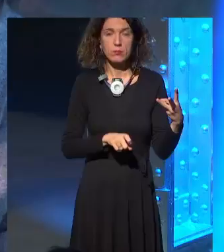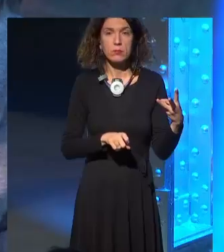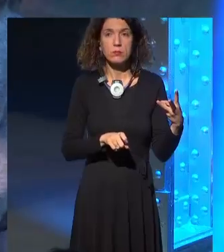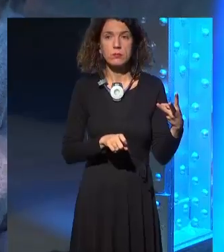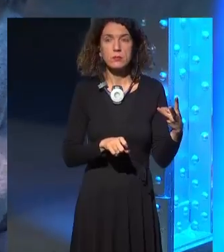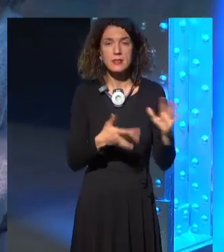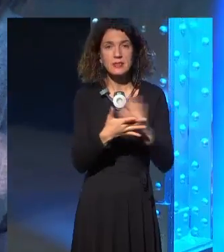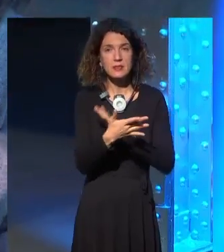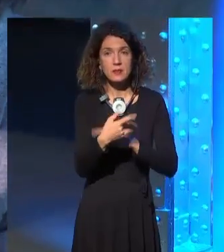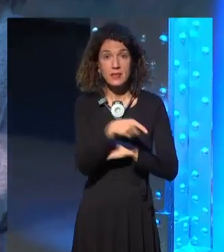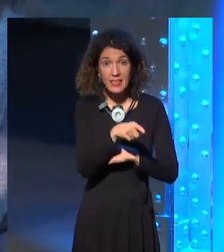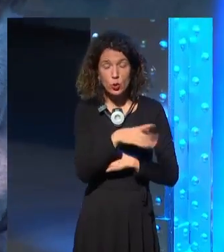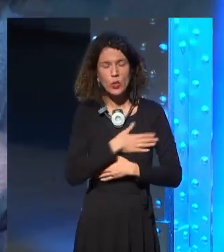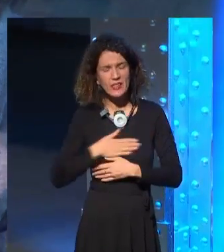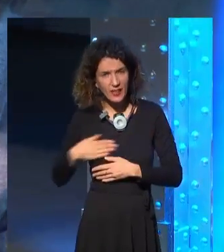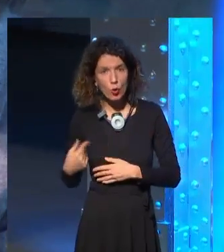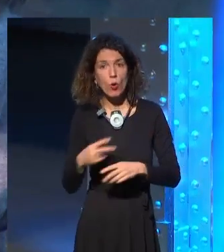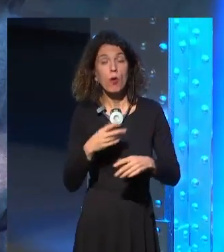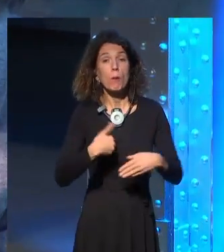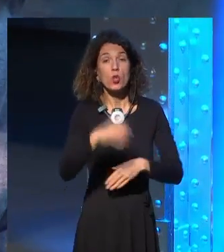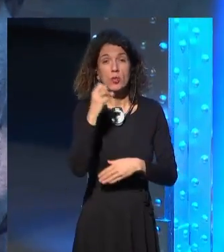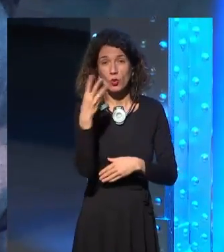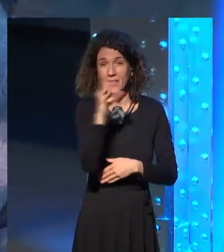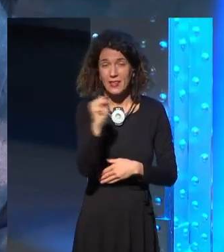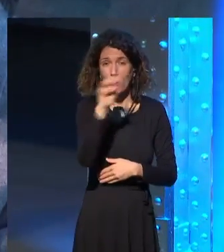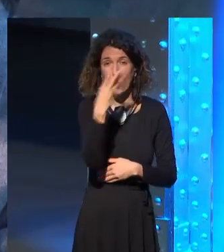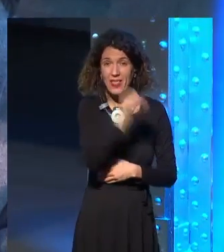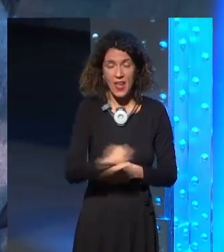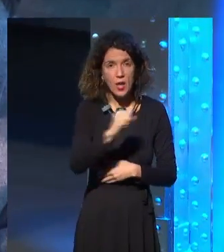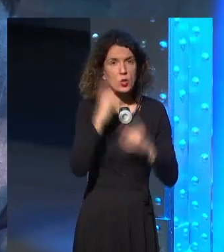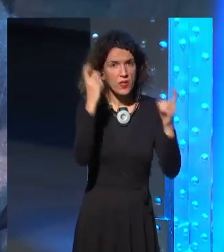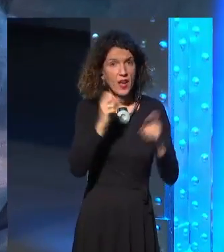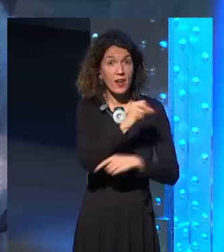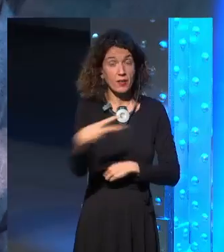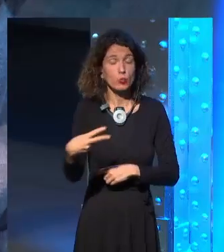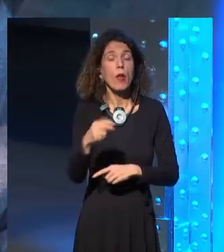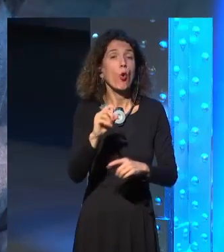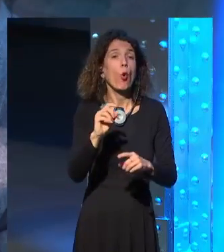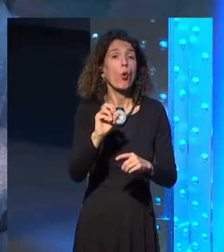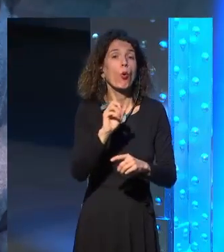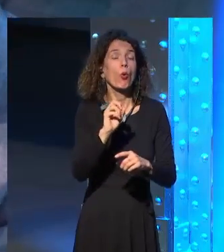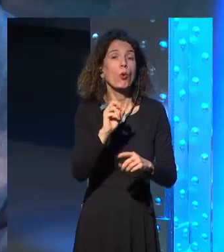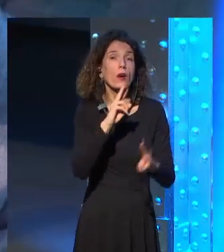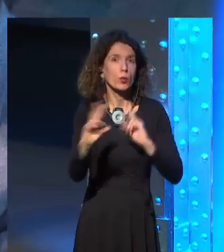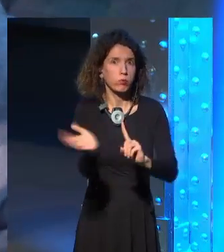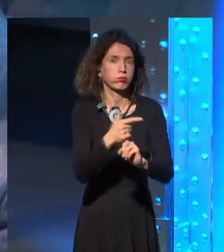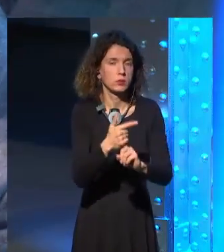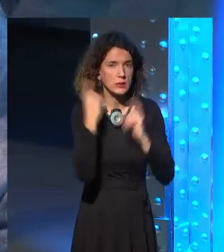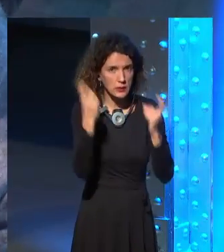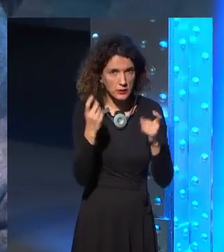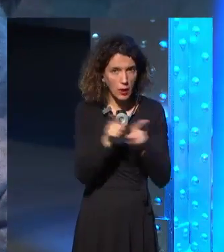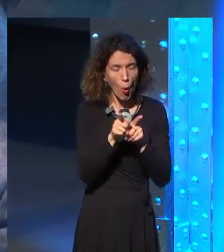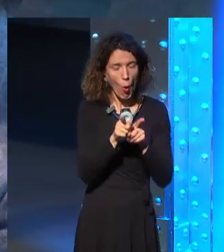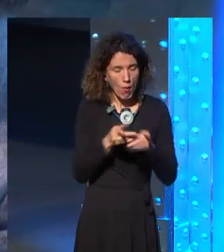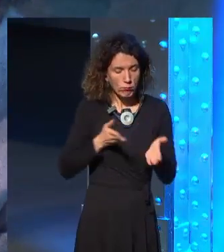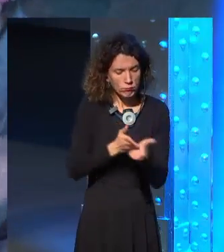to answer for the next 30 or 40 years. And to have that level of purpose and to have that level of direction.